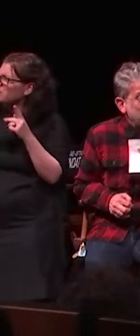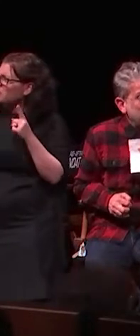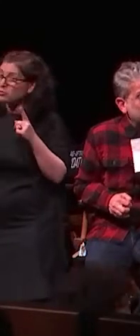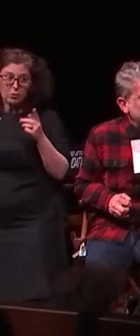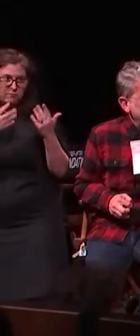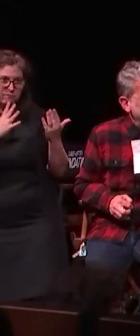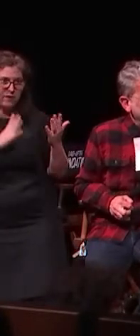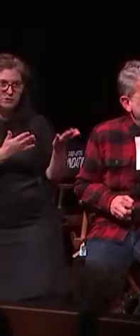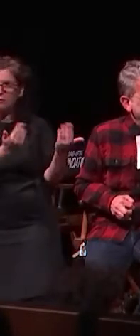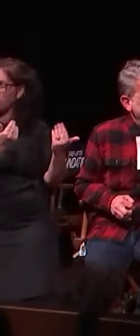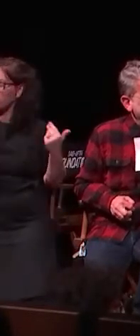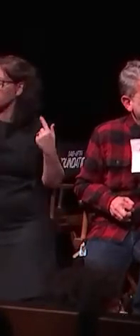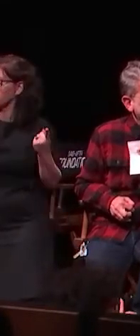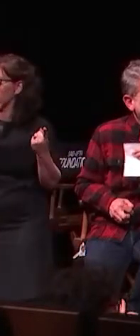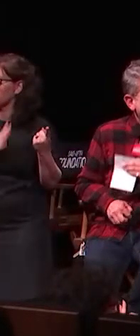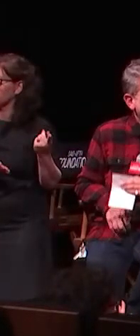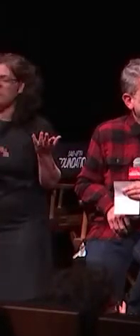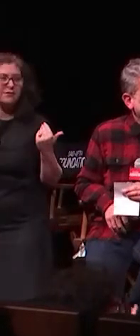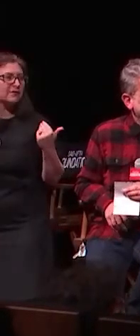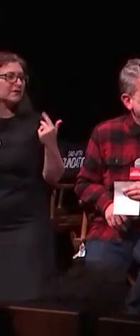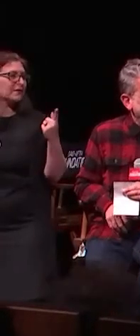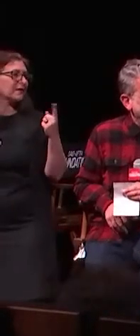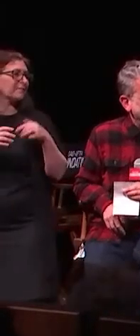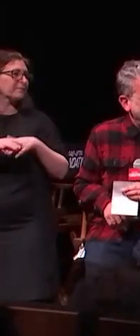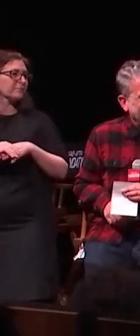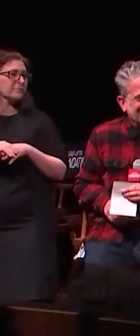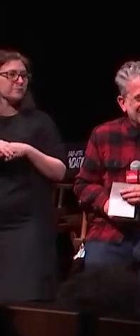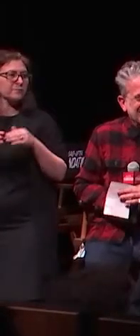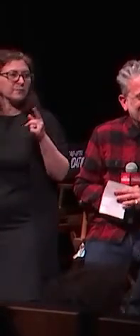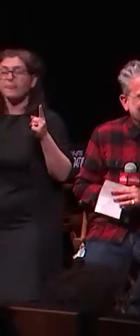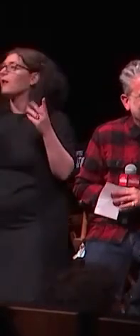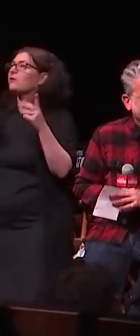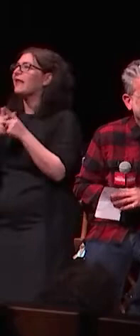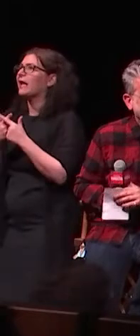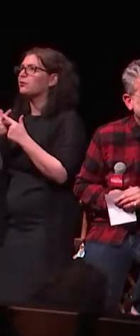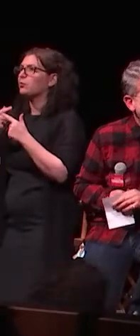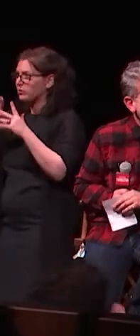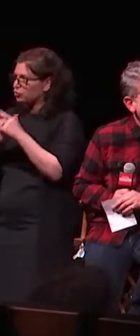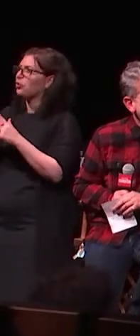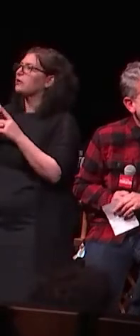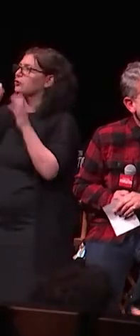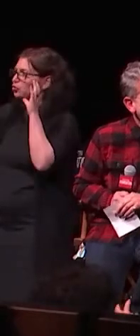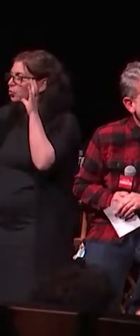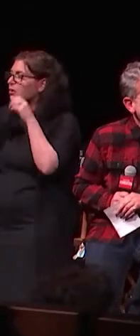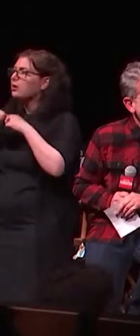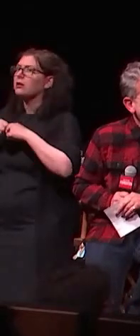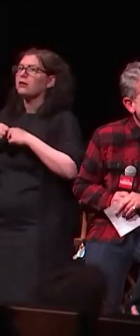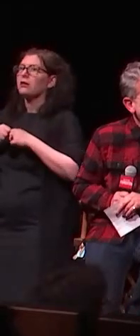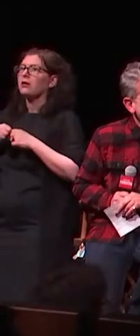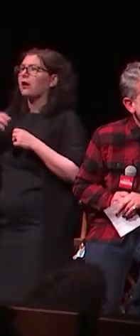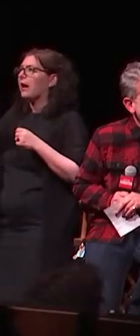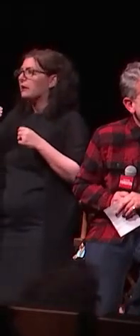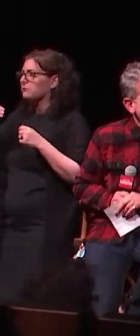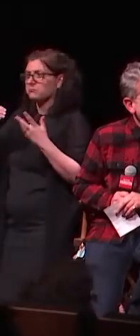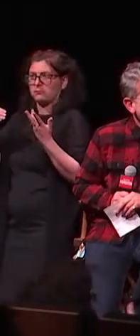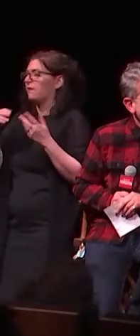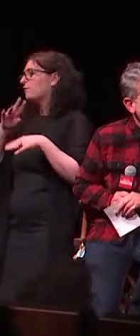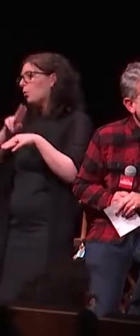you're doing great. Okay. Because this is where it ends. and then I went to shoot. And of course, it's a huge collaboration.